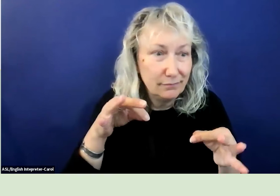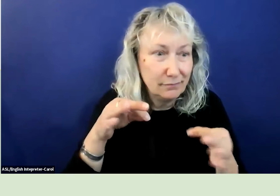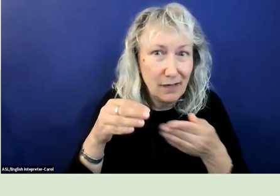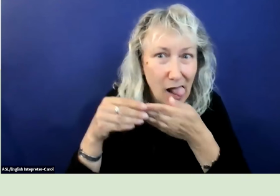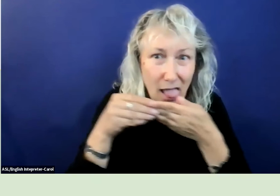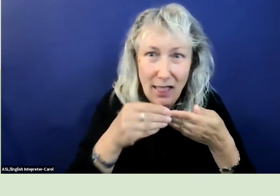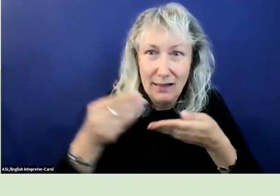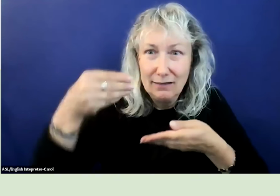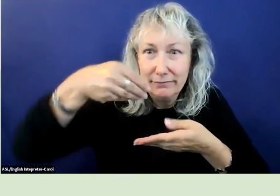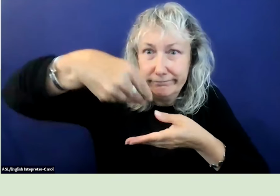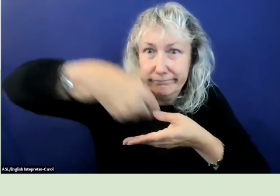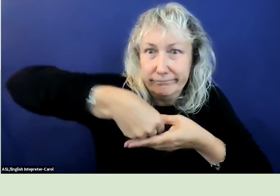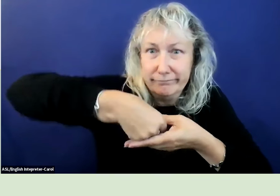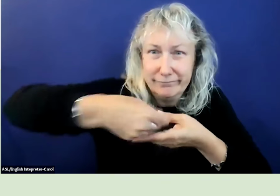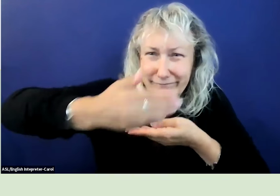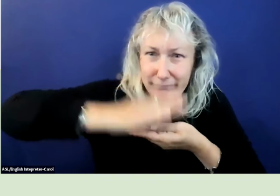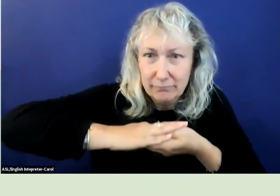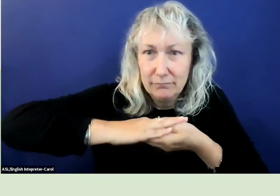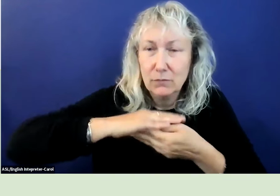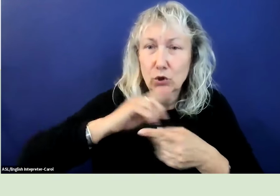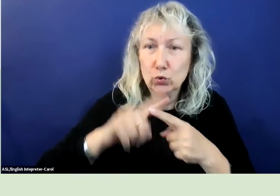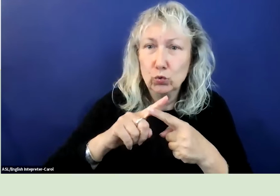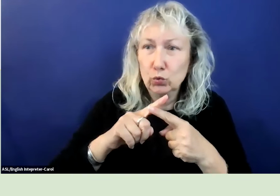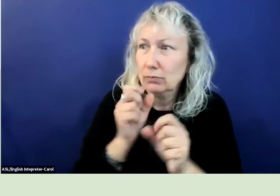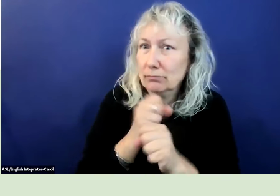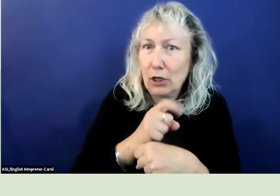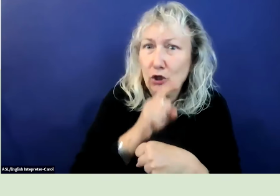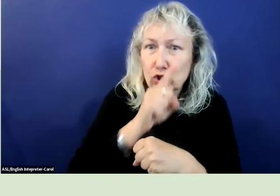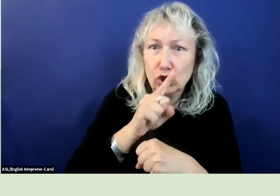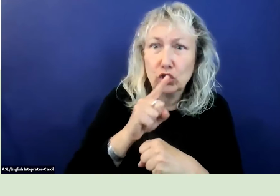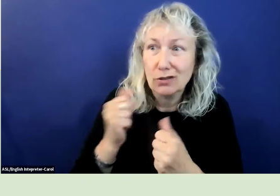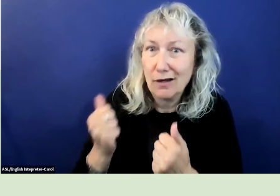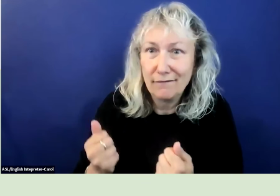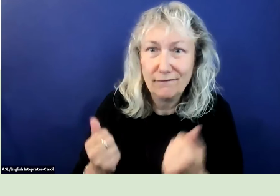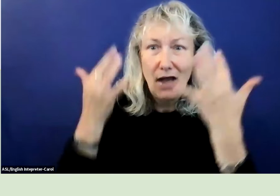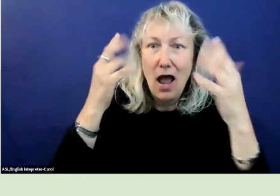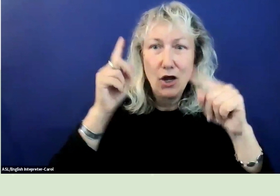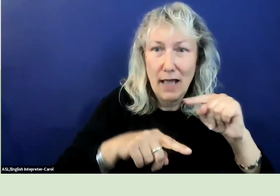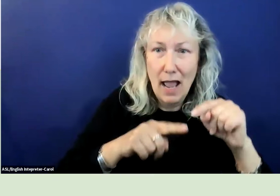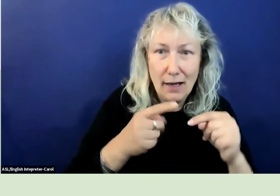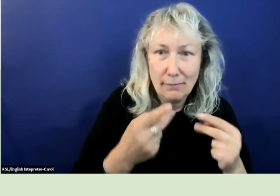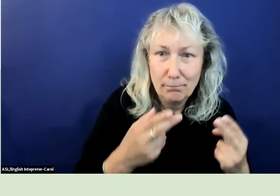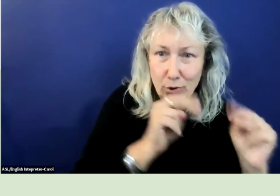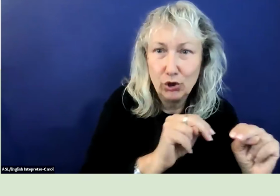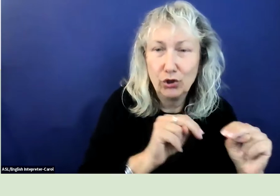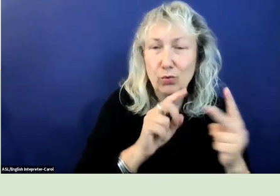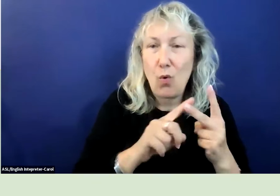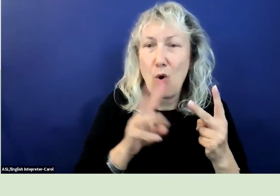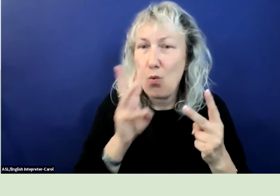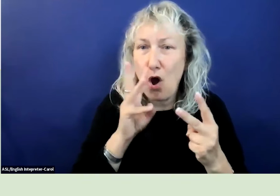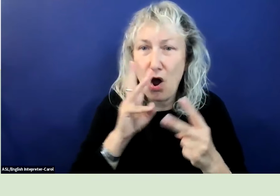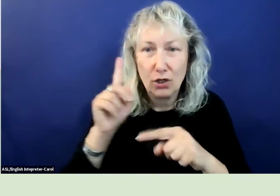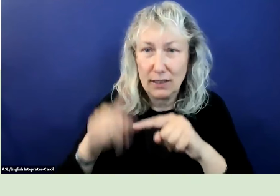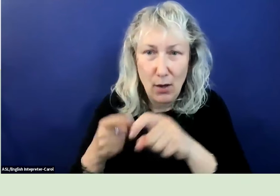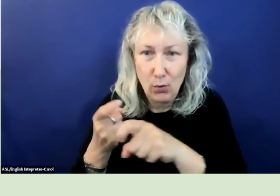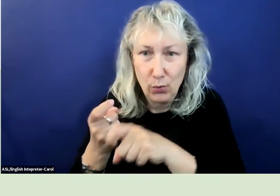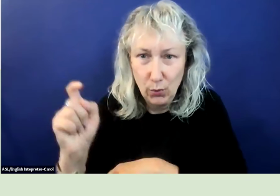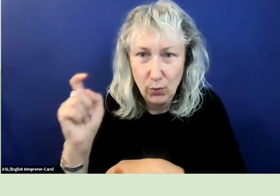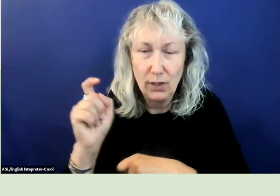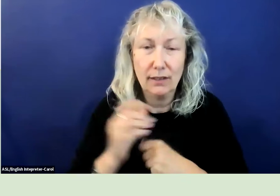or water resistance or fire hazard. Otherwise, we can always keep